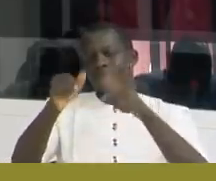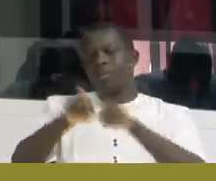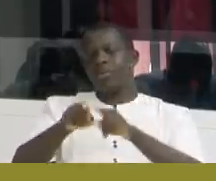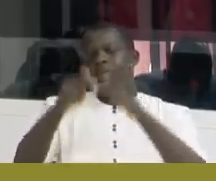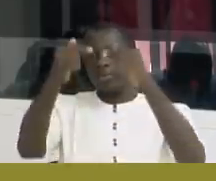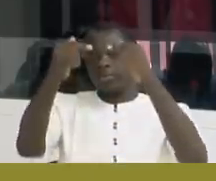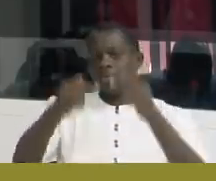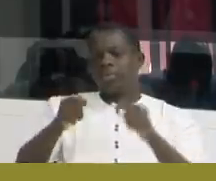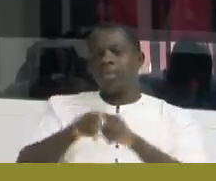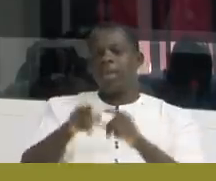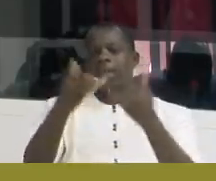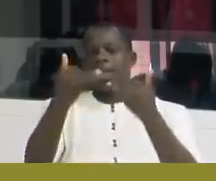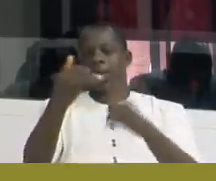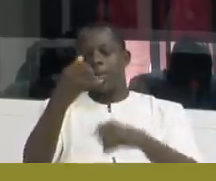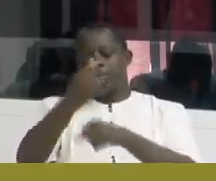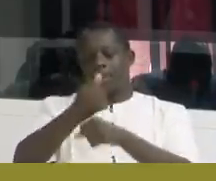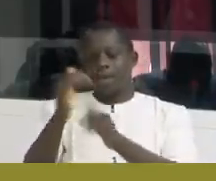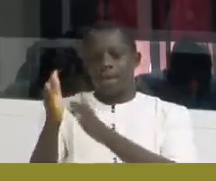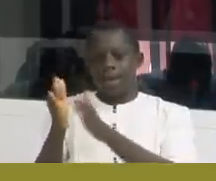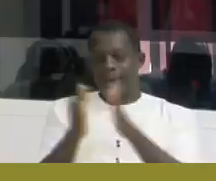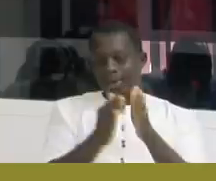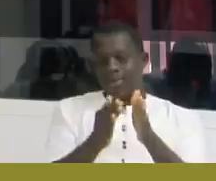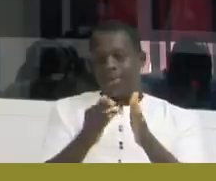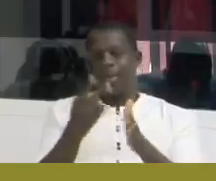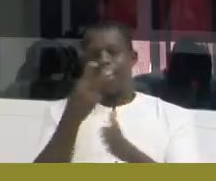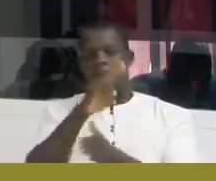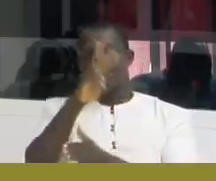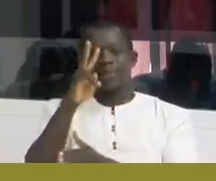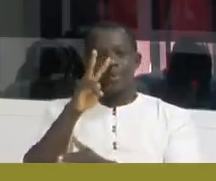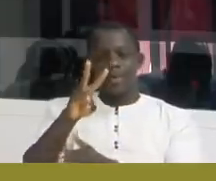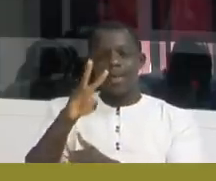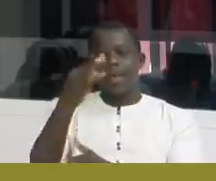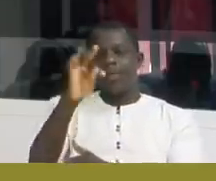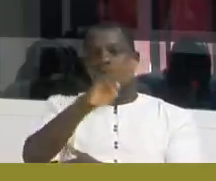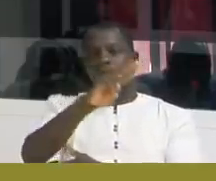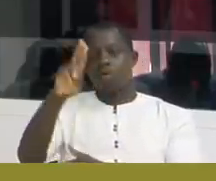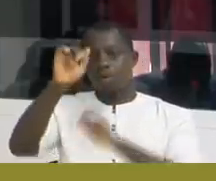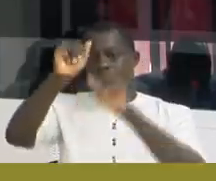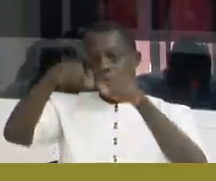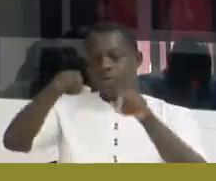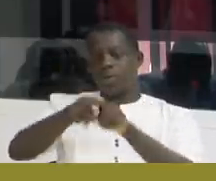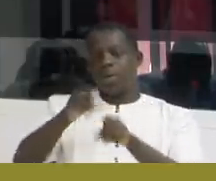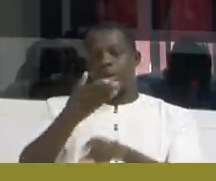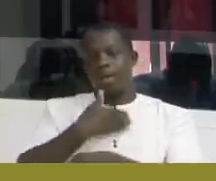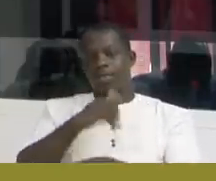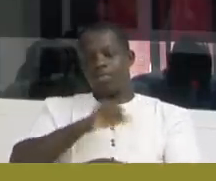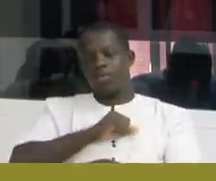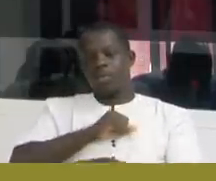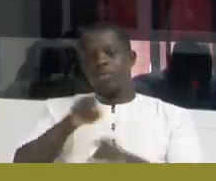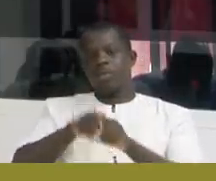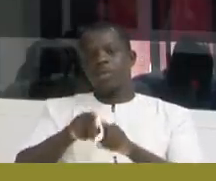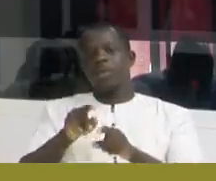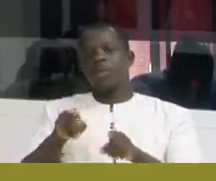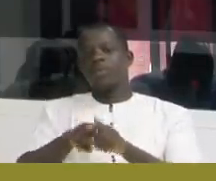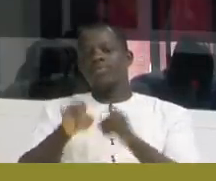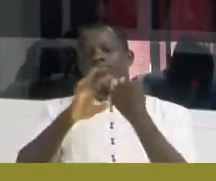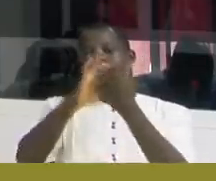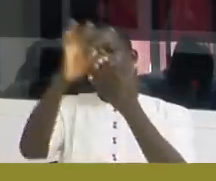testify. But we would make arrangements and see if it's not possible to have his shifted, then we